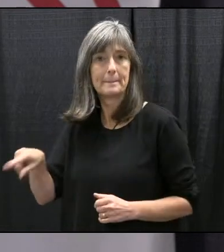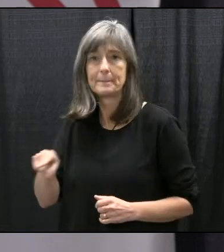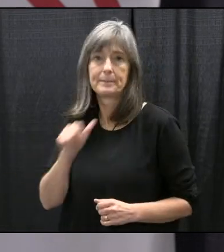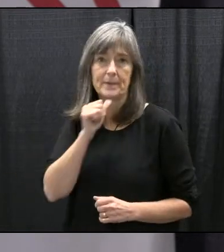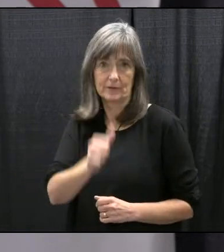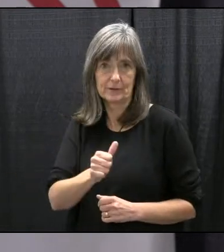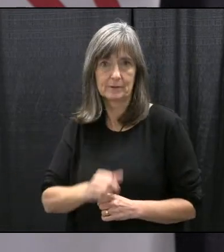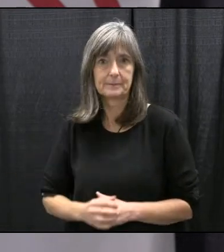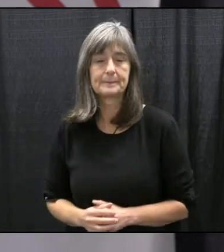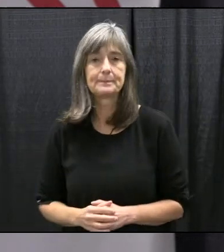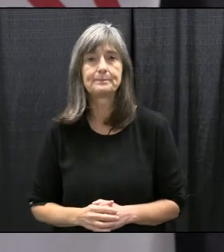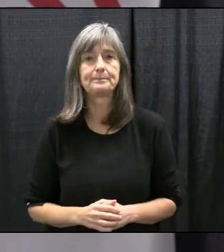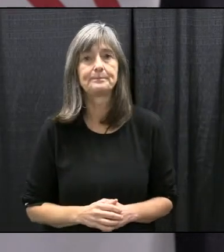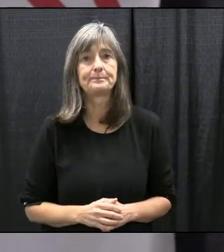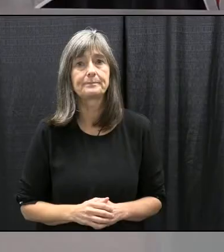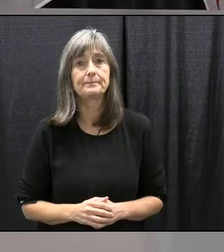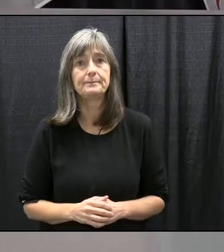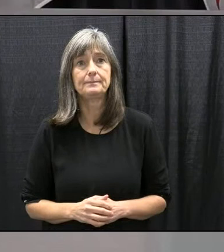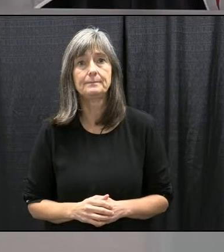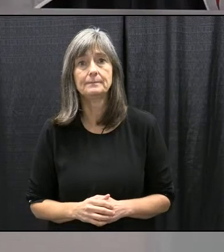forward. Thank you.